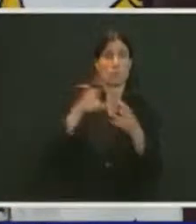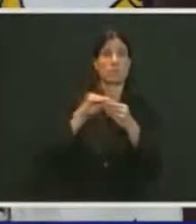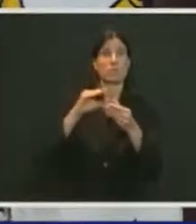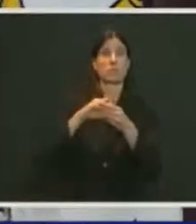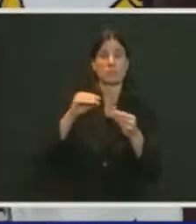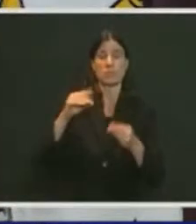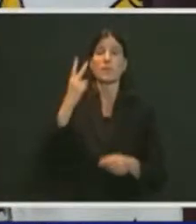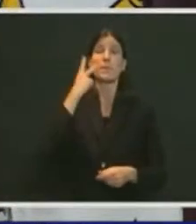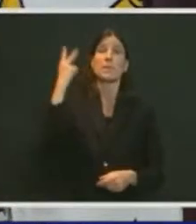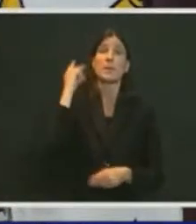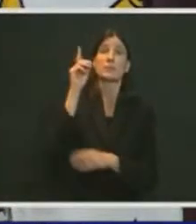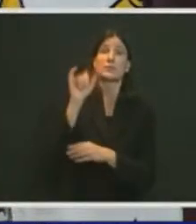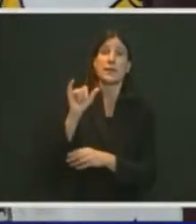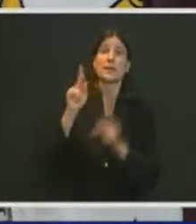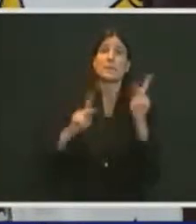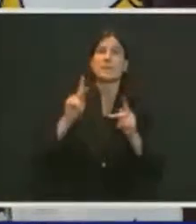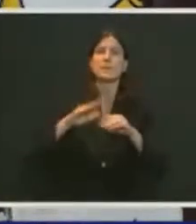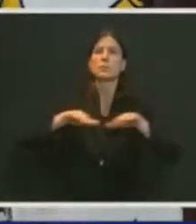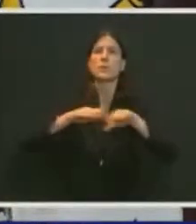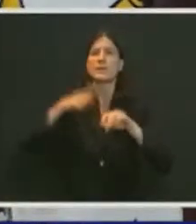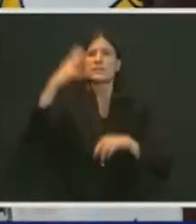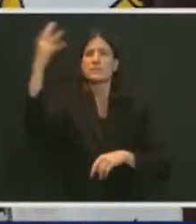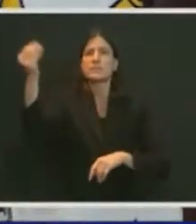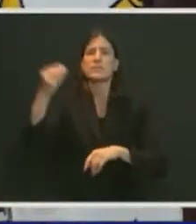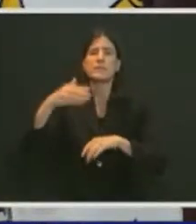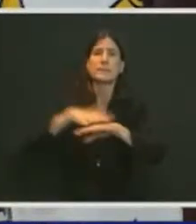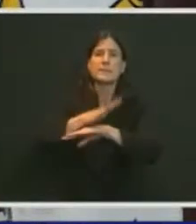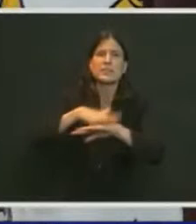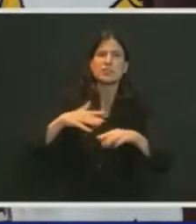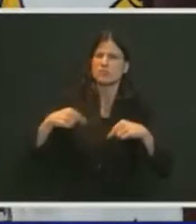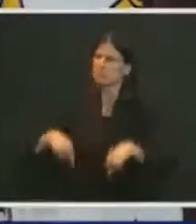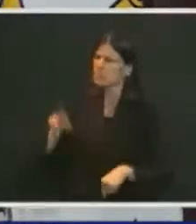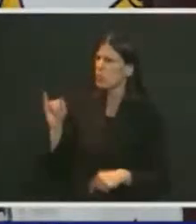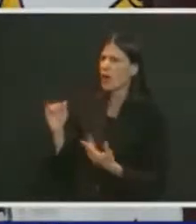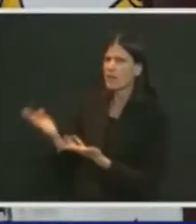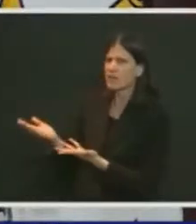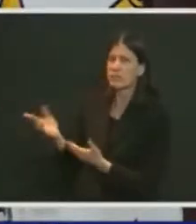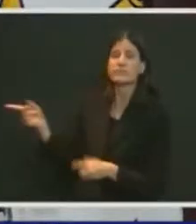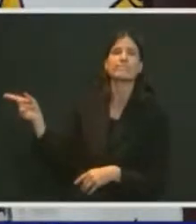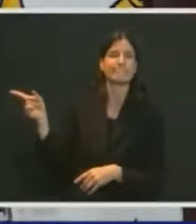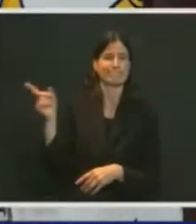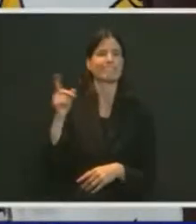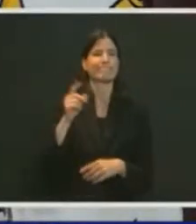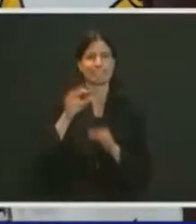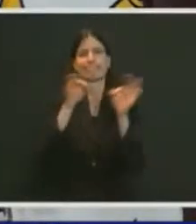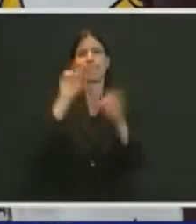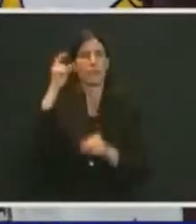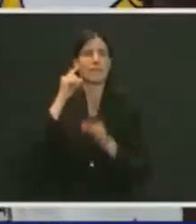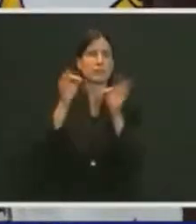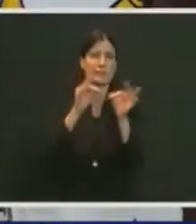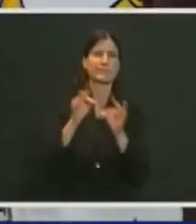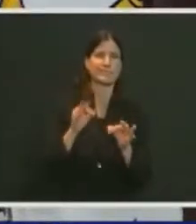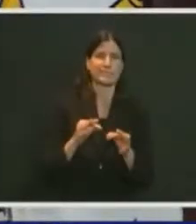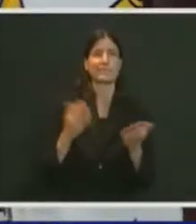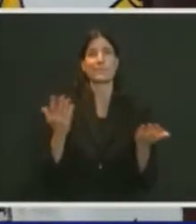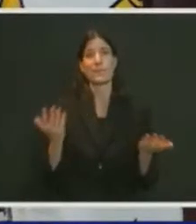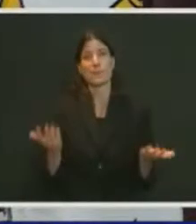time. How does that affect this? Yeah. So hopefully I said a few weeks, but in any